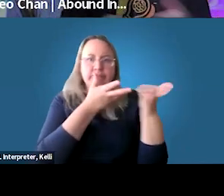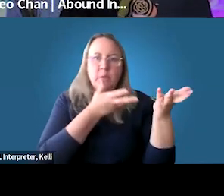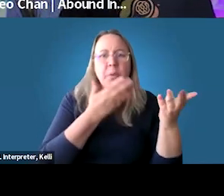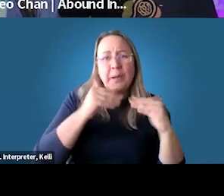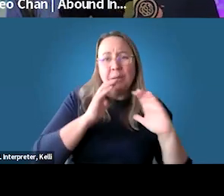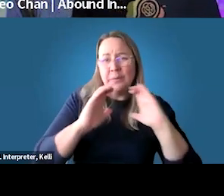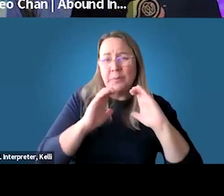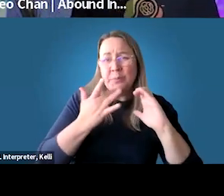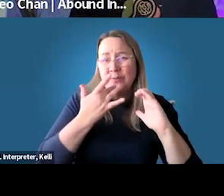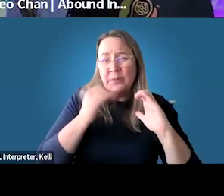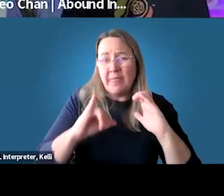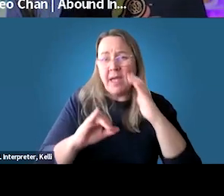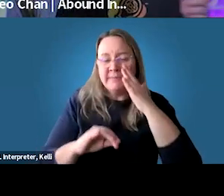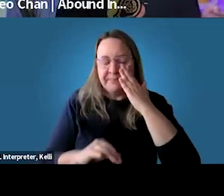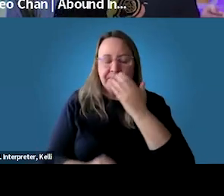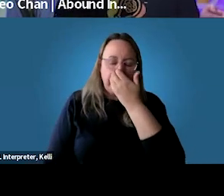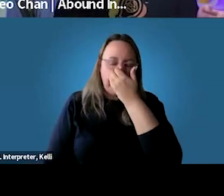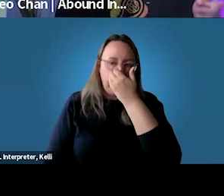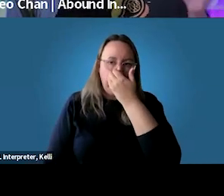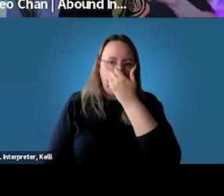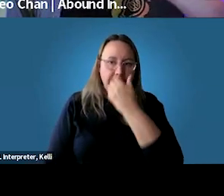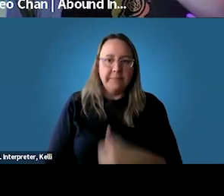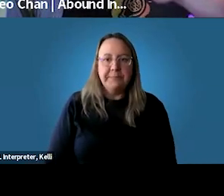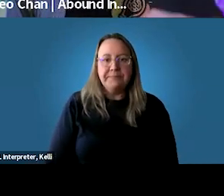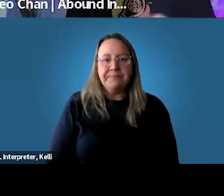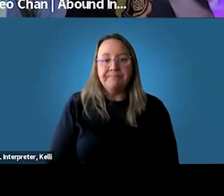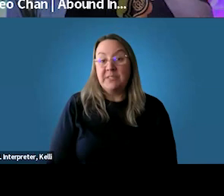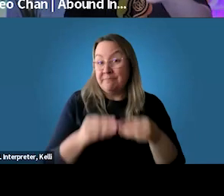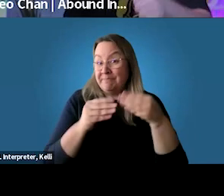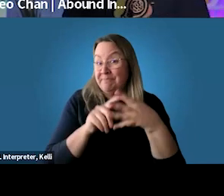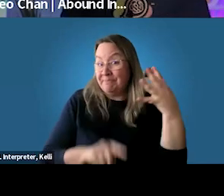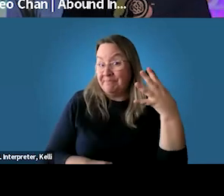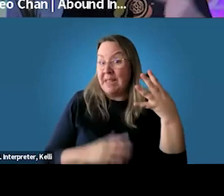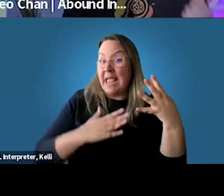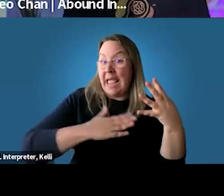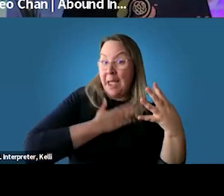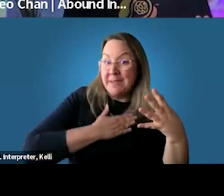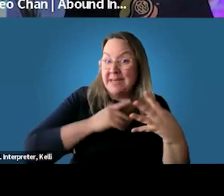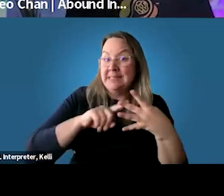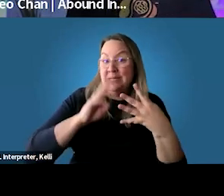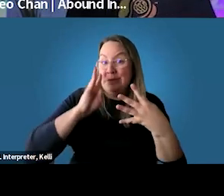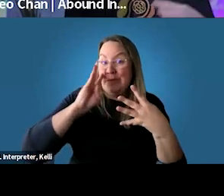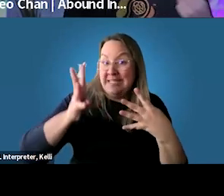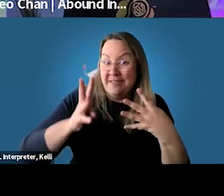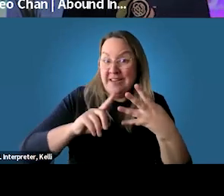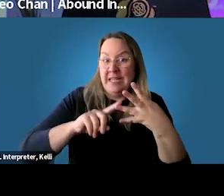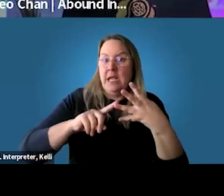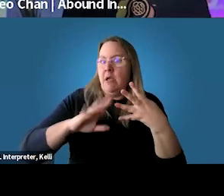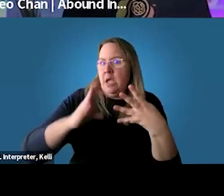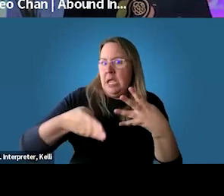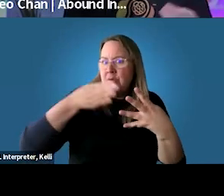better communication and team performances as well. So these are the 4 things: greater happiness, more creativity,